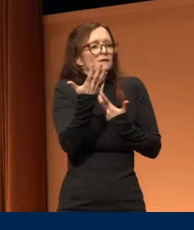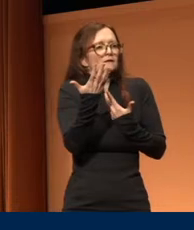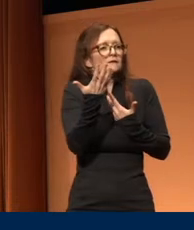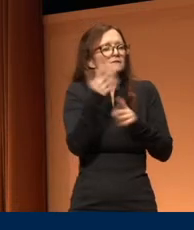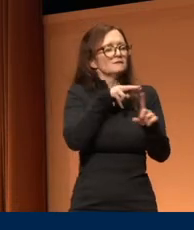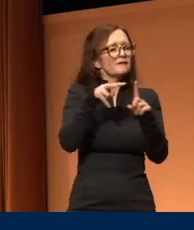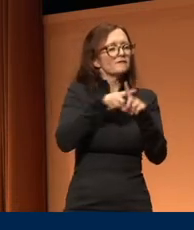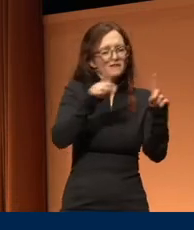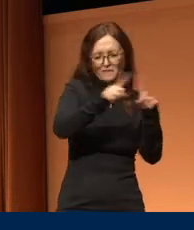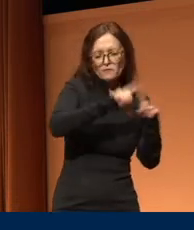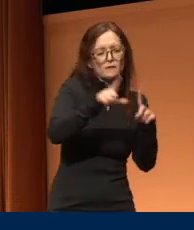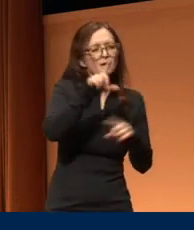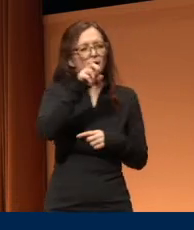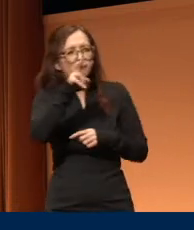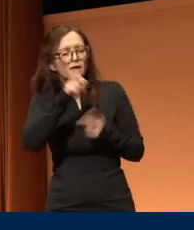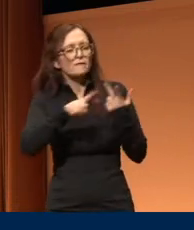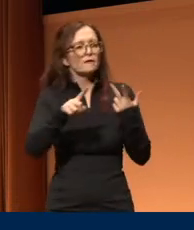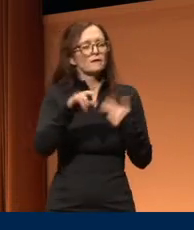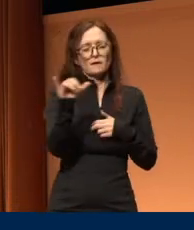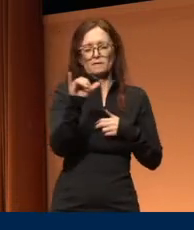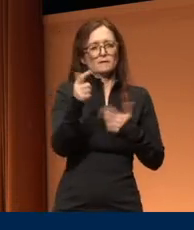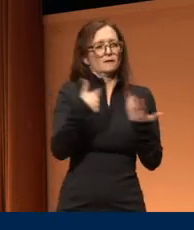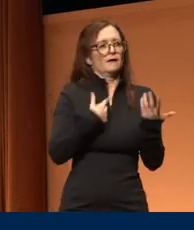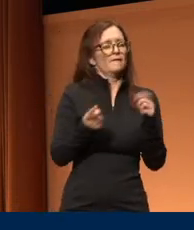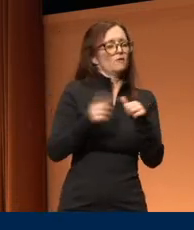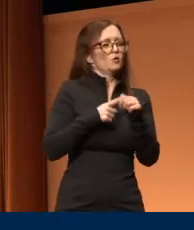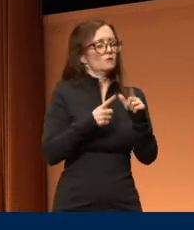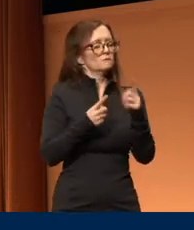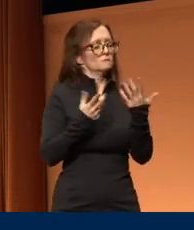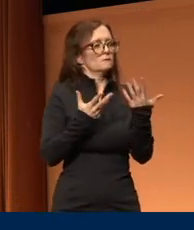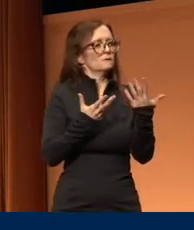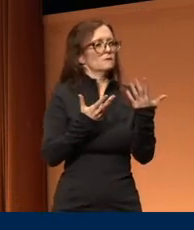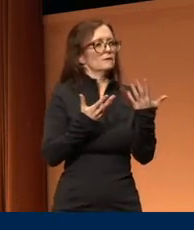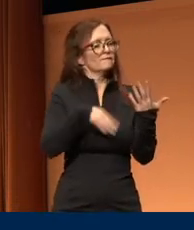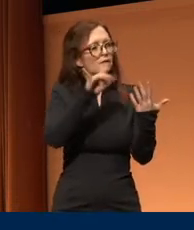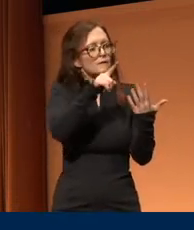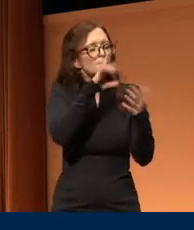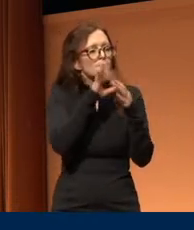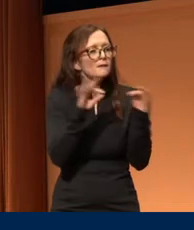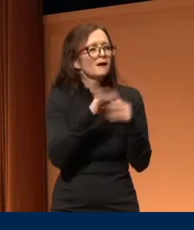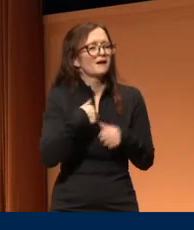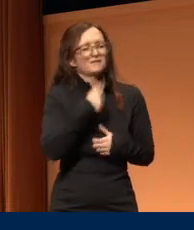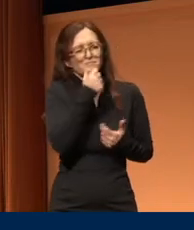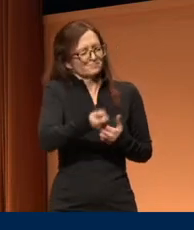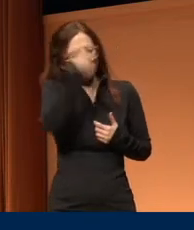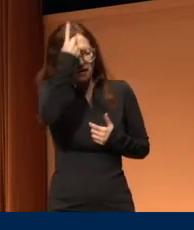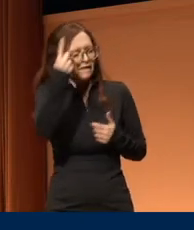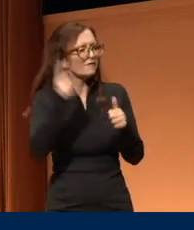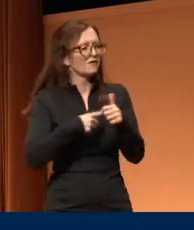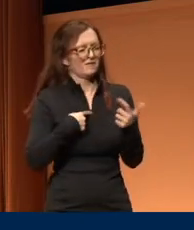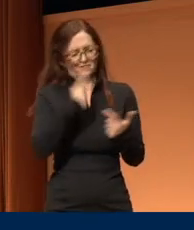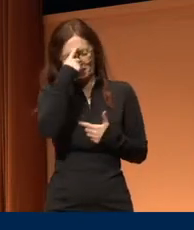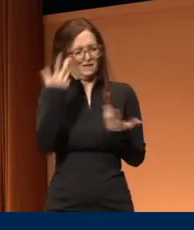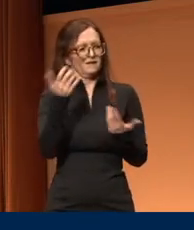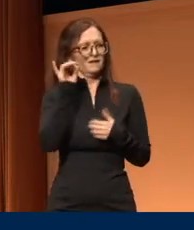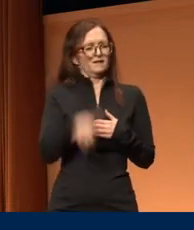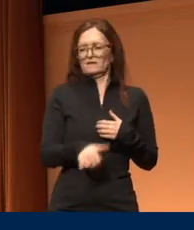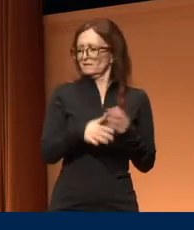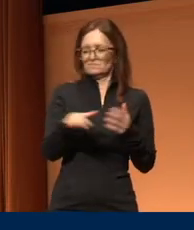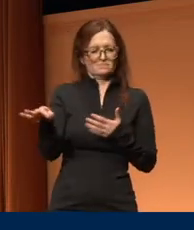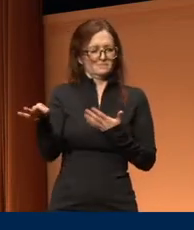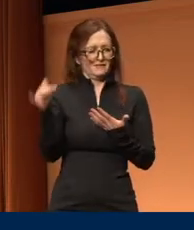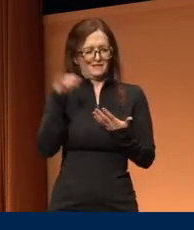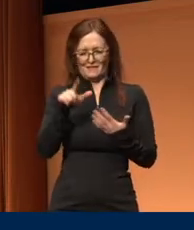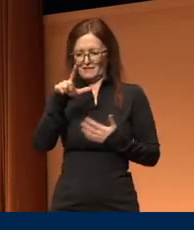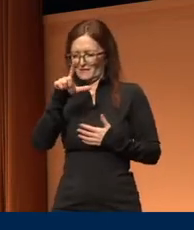love. Alas, when I first encountered that passage, I confess that I did not quite understand it. I thought the extra bits about